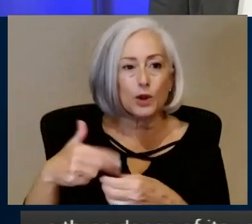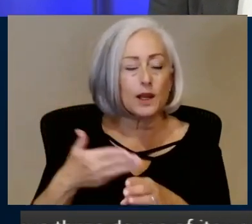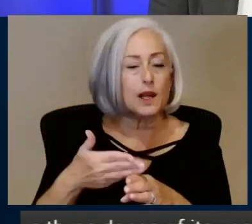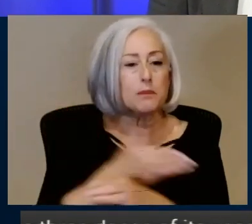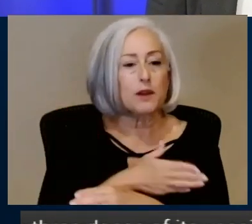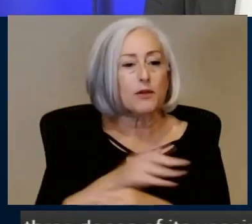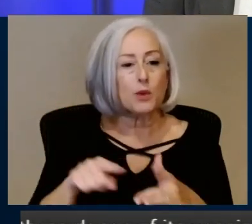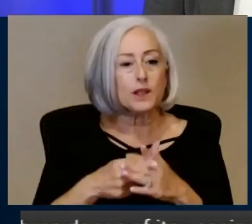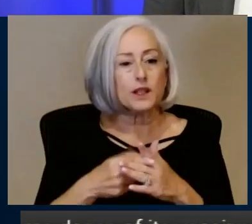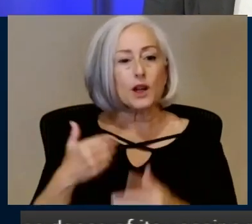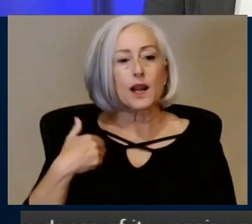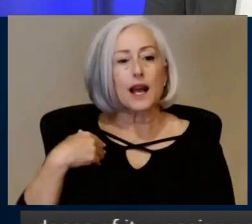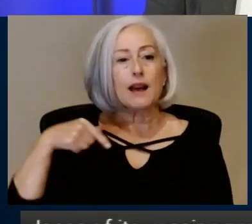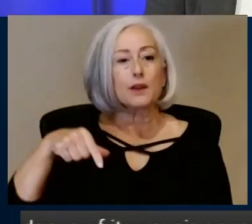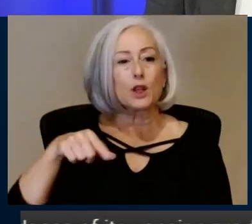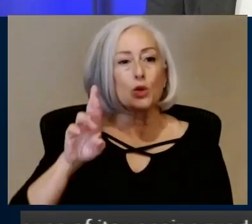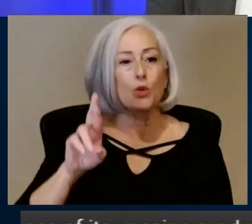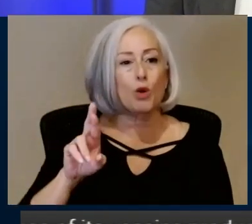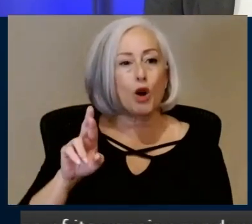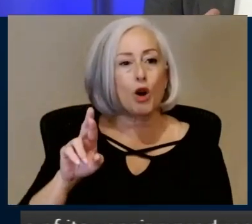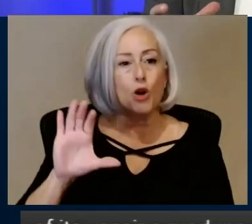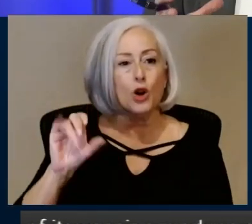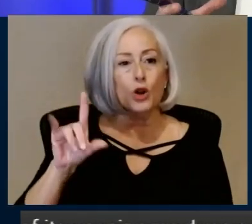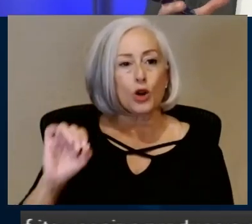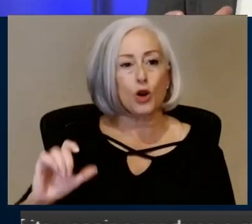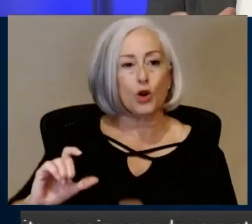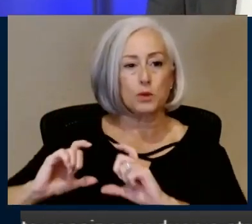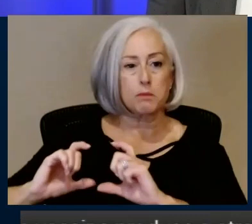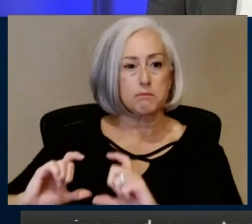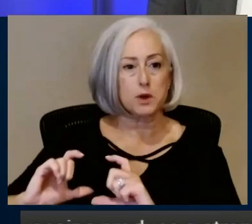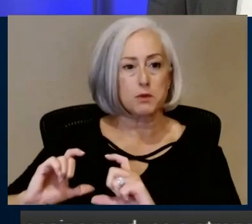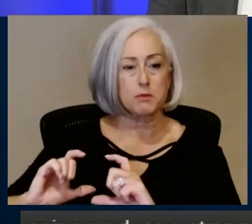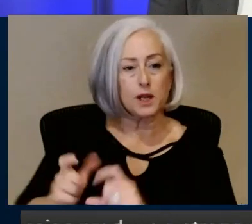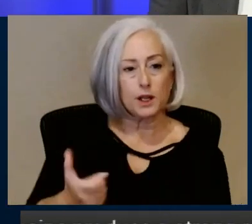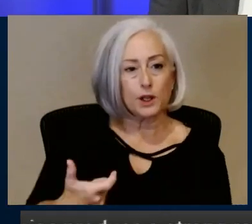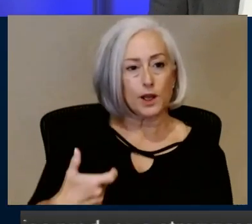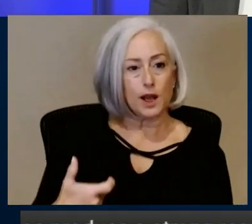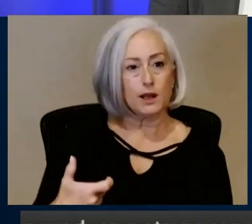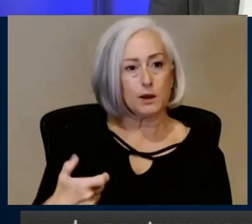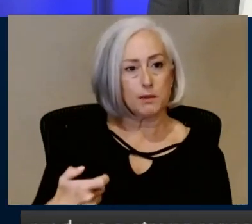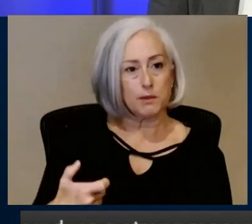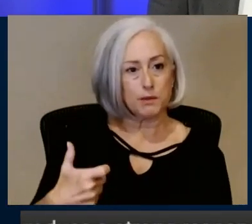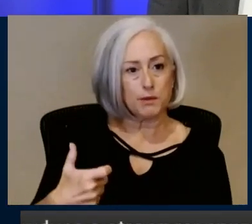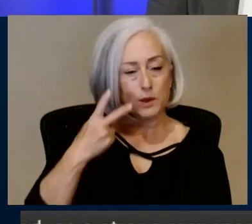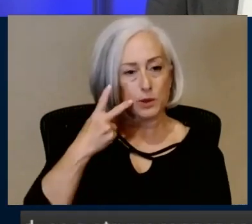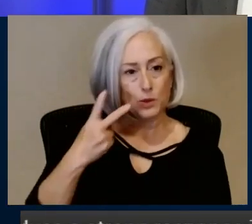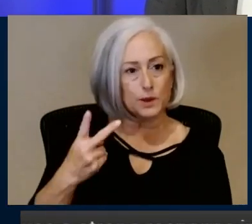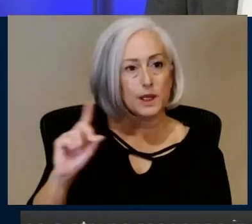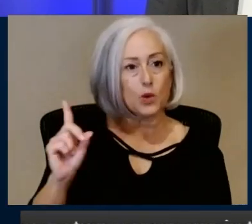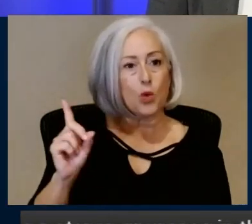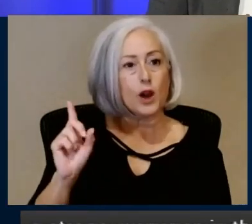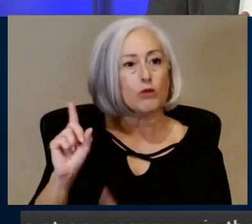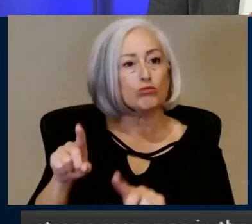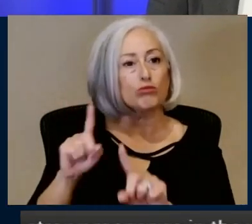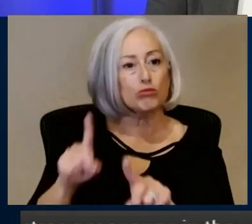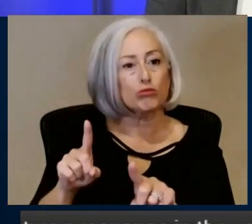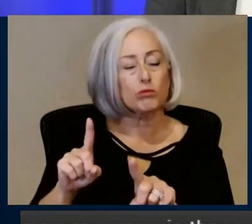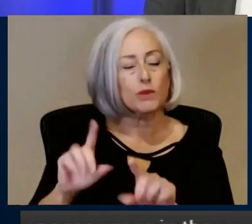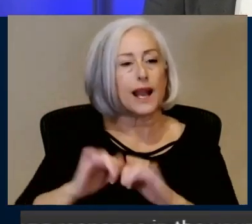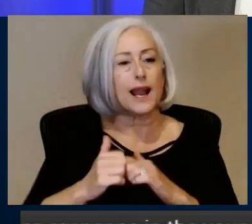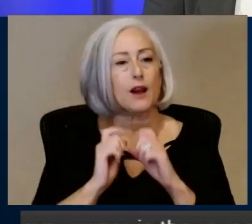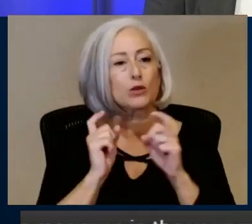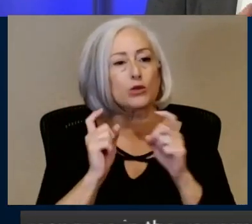on the screen that will direct you to where and how you can donate blood here in our community. Andrea, so normally